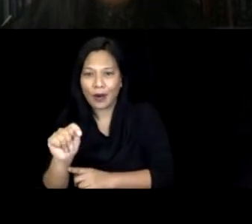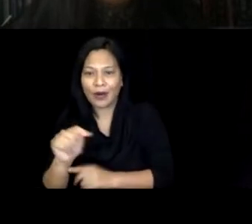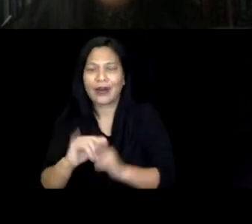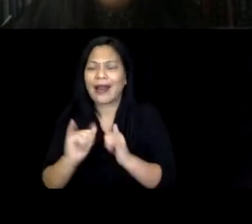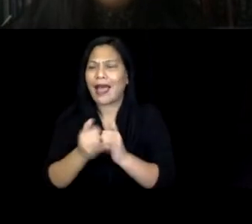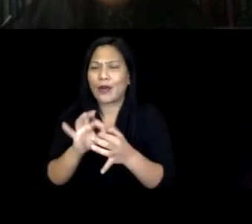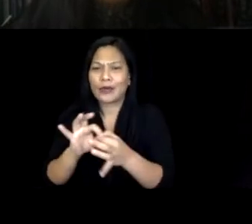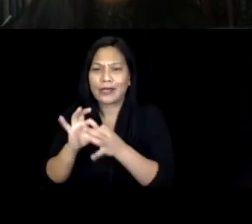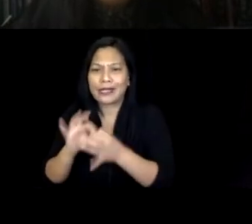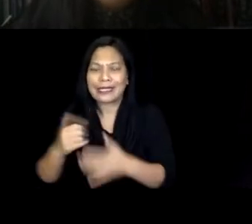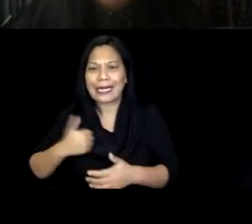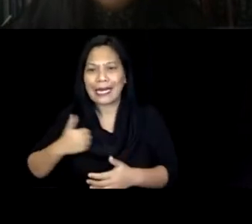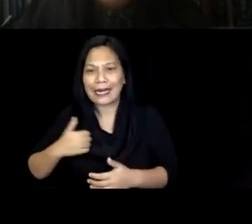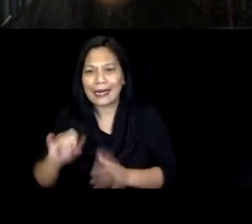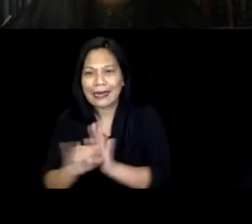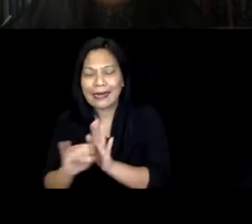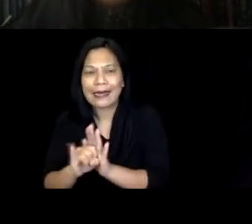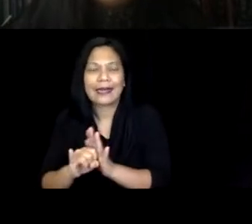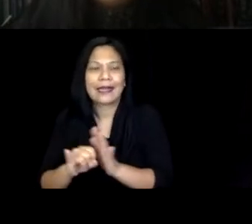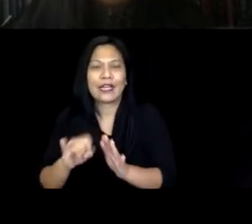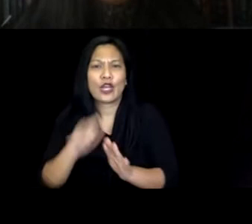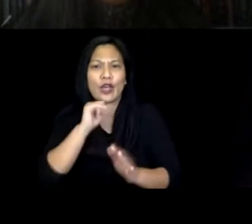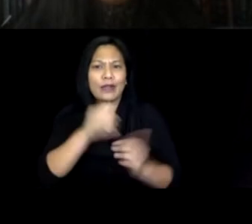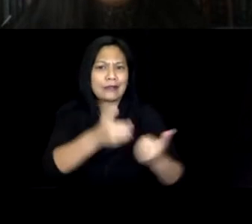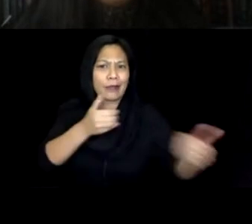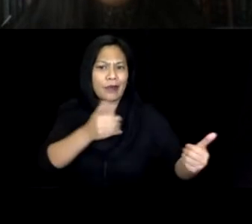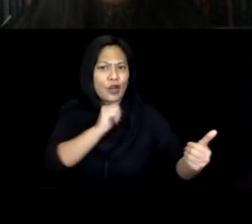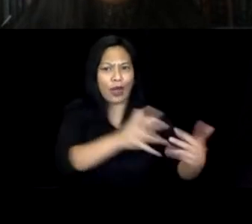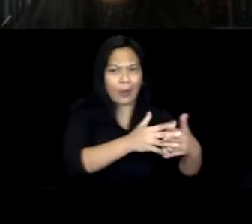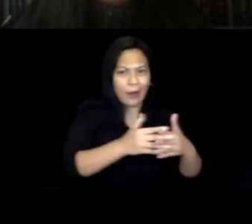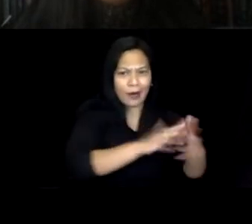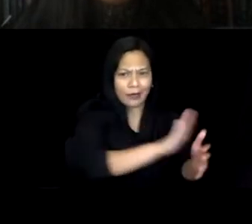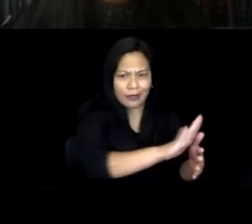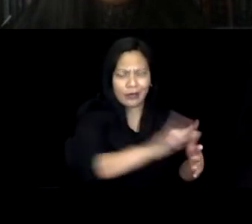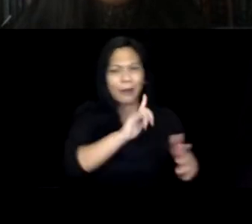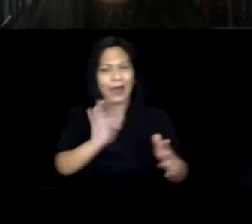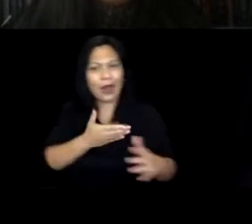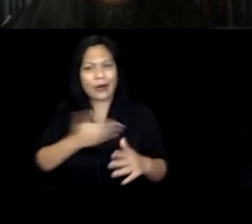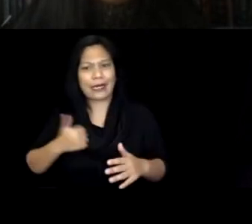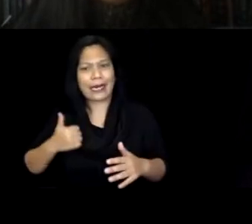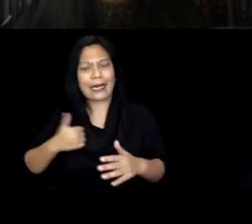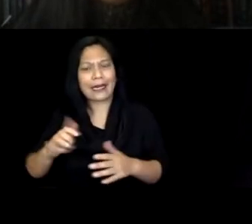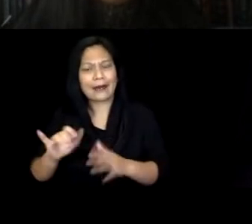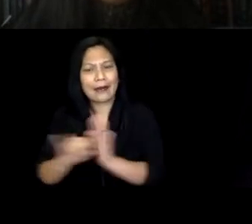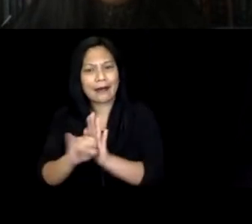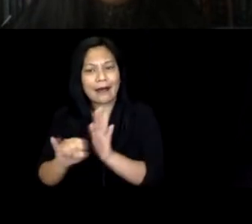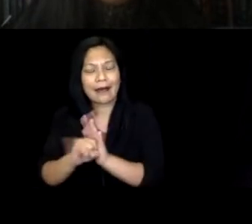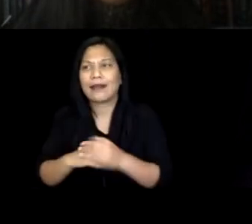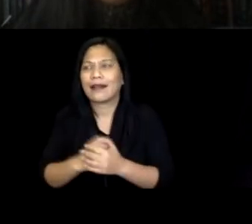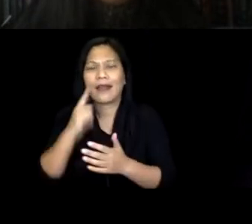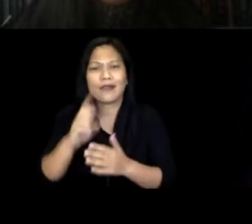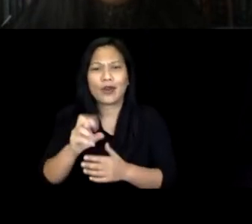was apart from American. And this was actually done by composers like Ernest